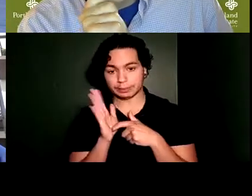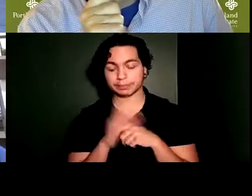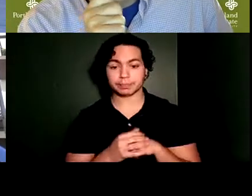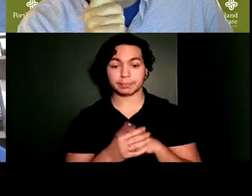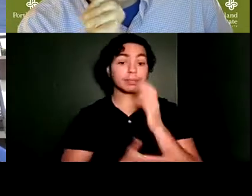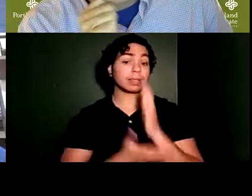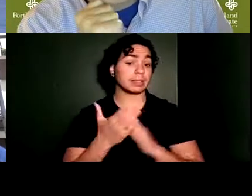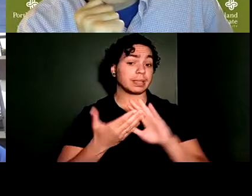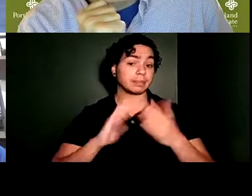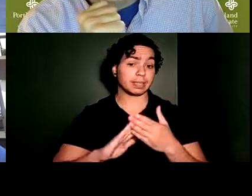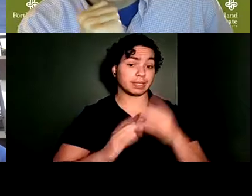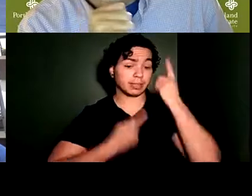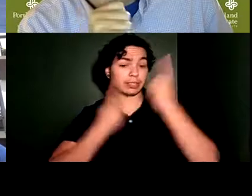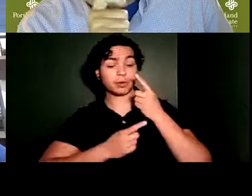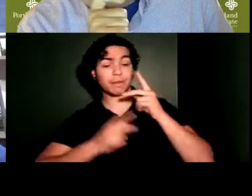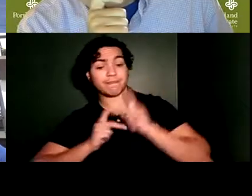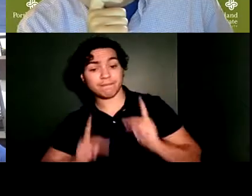physical parking corrals,